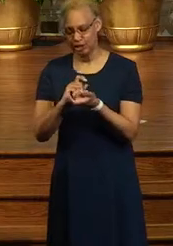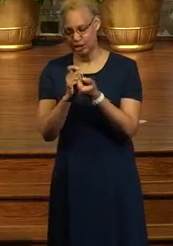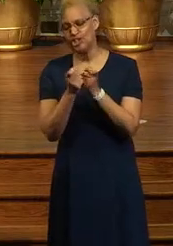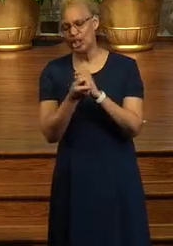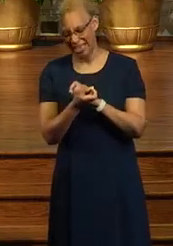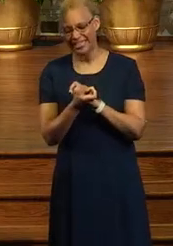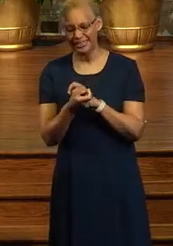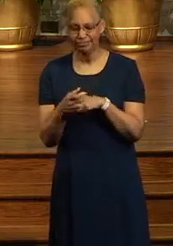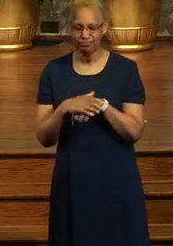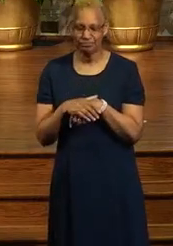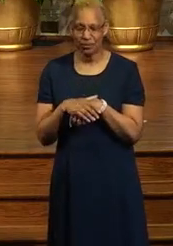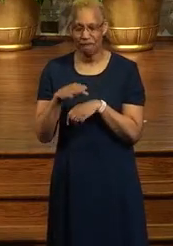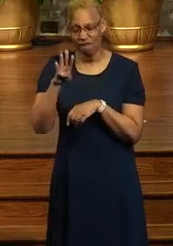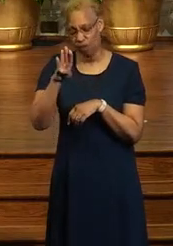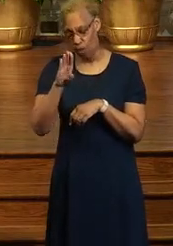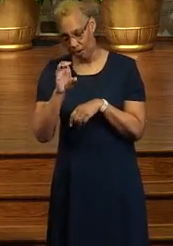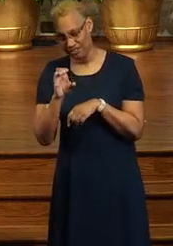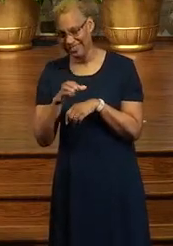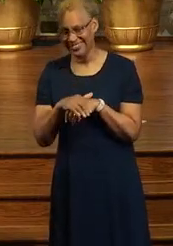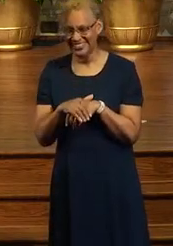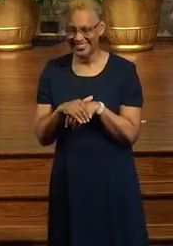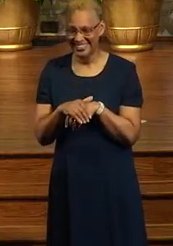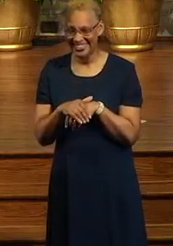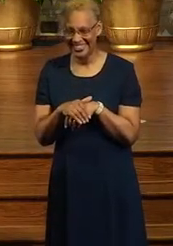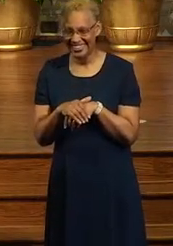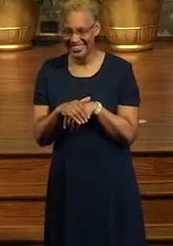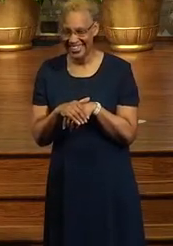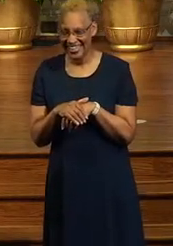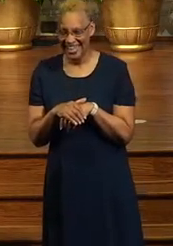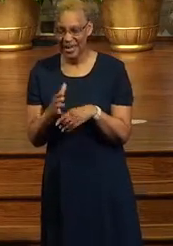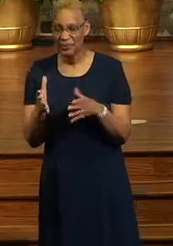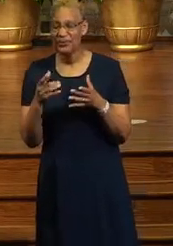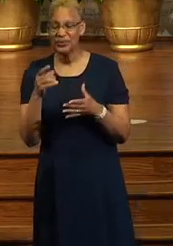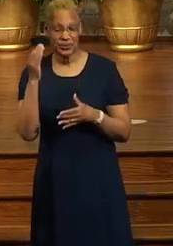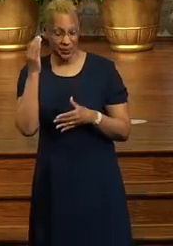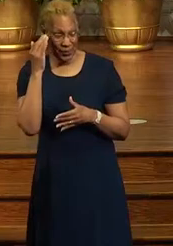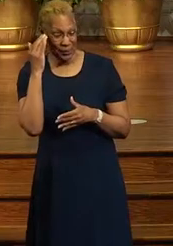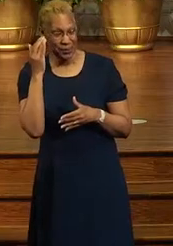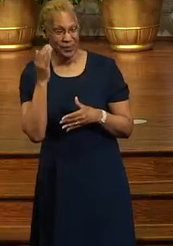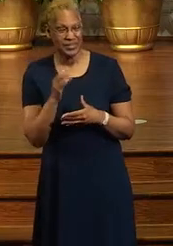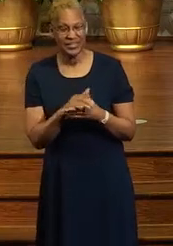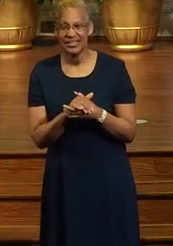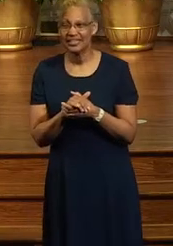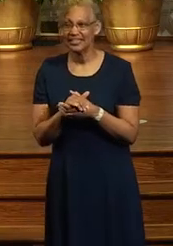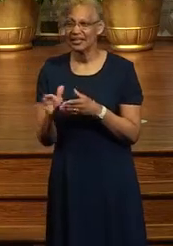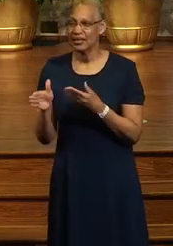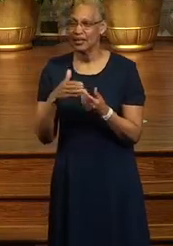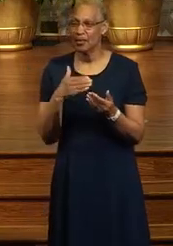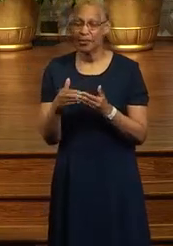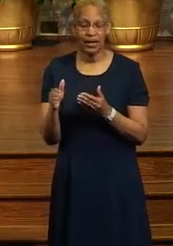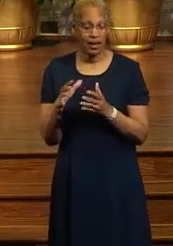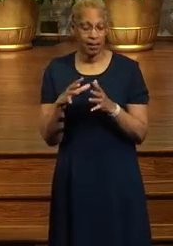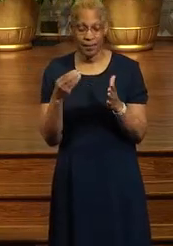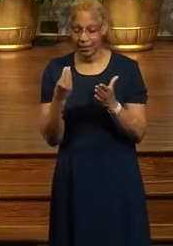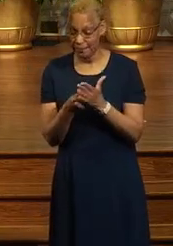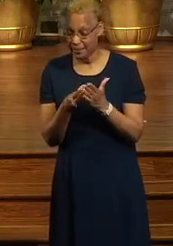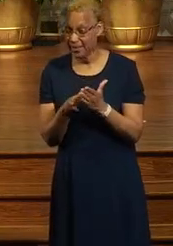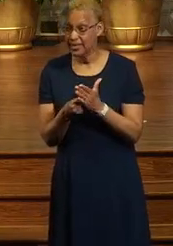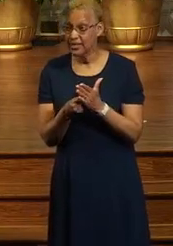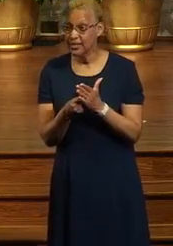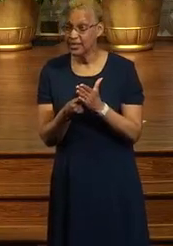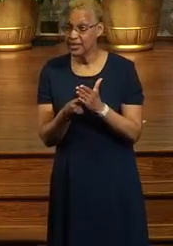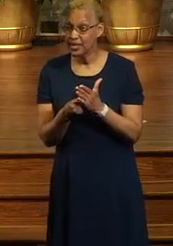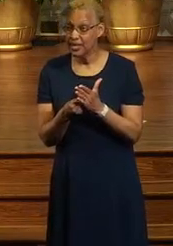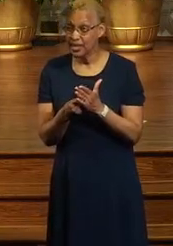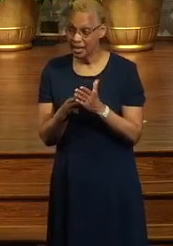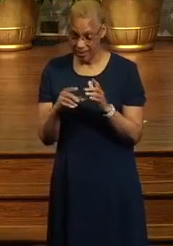But I just want you to know that no matter how much money I put in this envelope